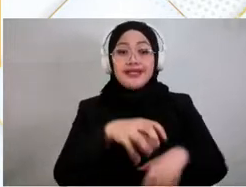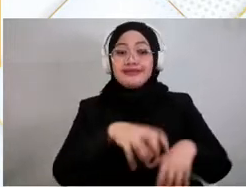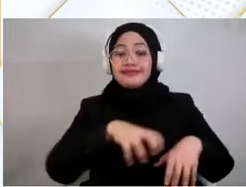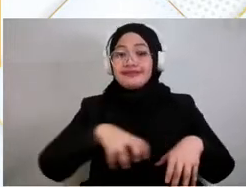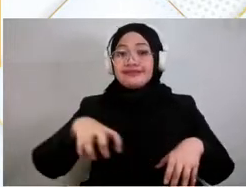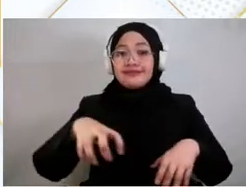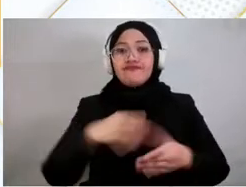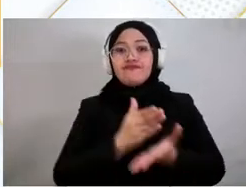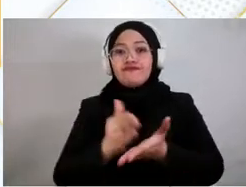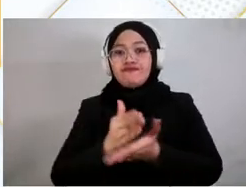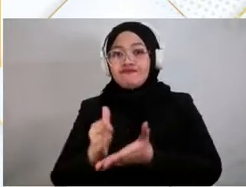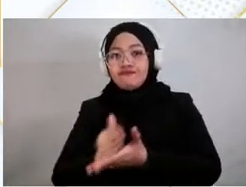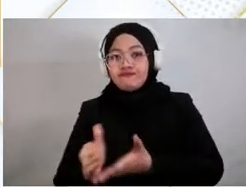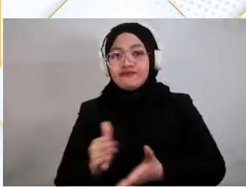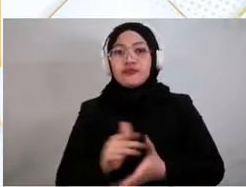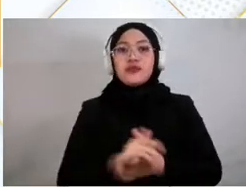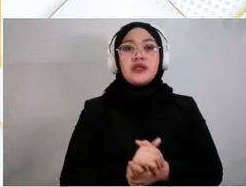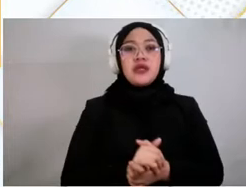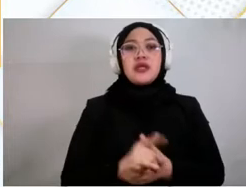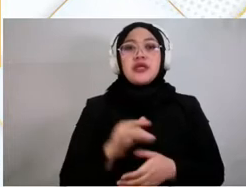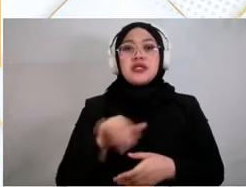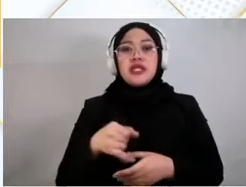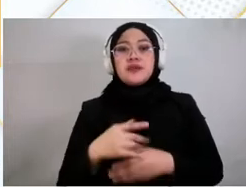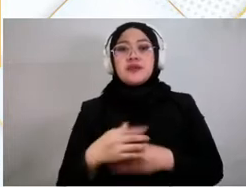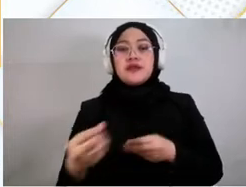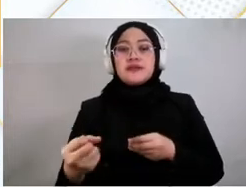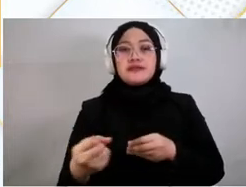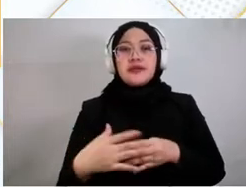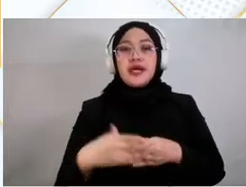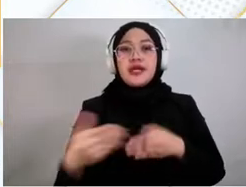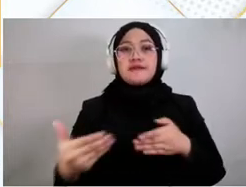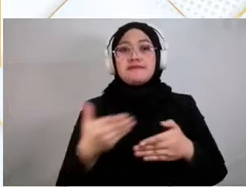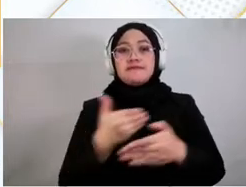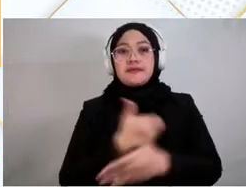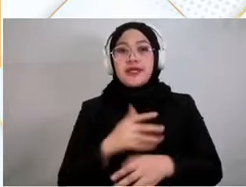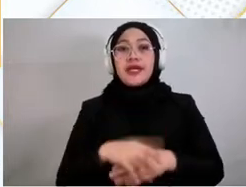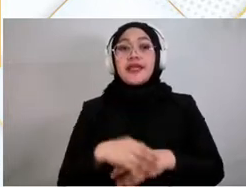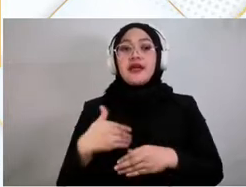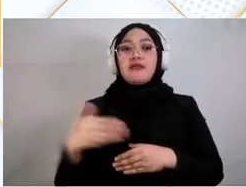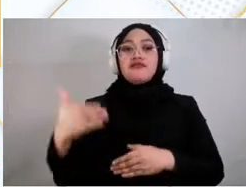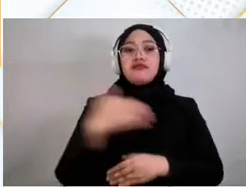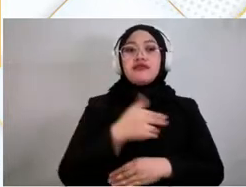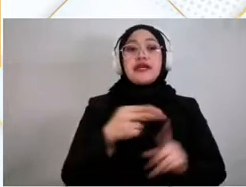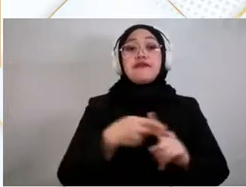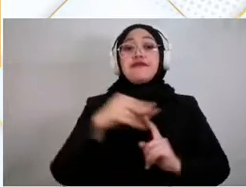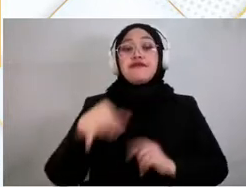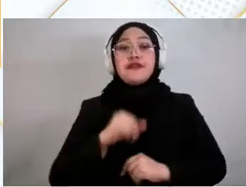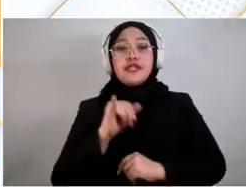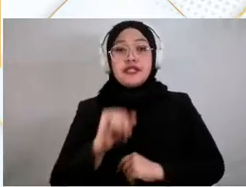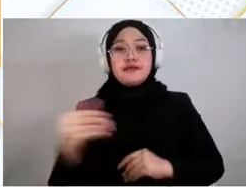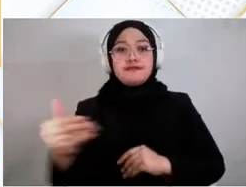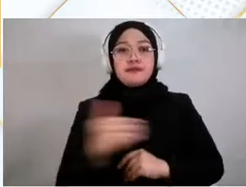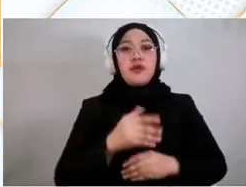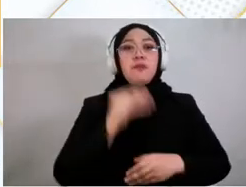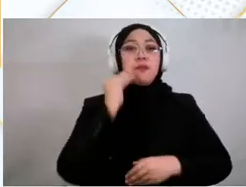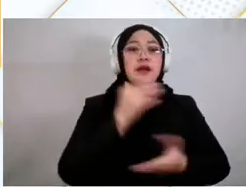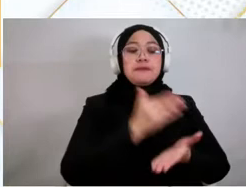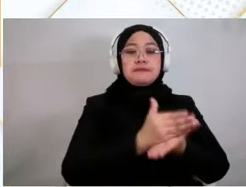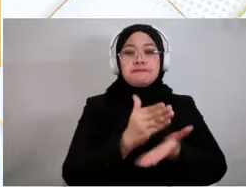some of your personnel can deliver lectures in our school back in Fiji to learn from your experience. And